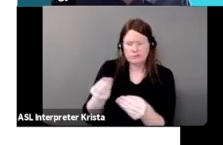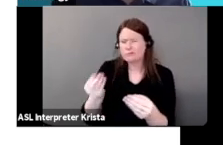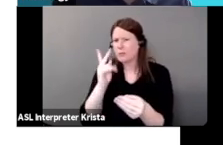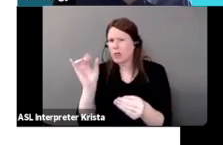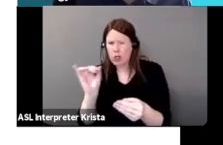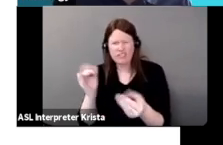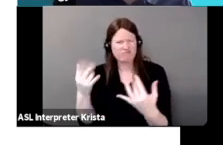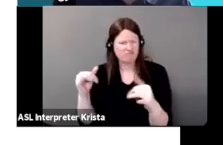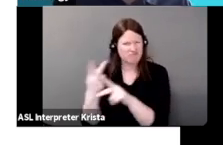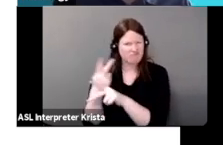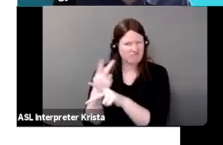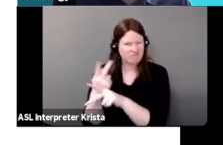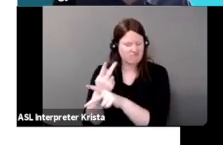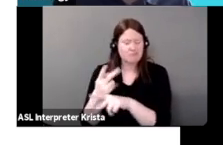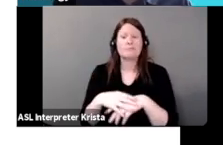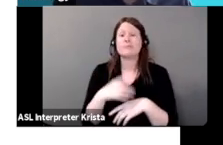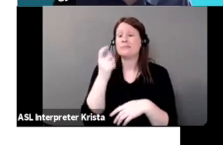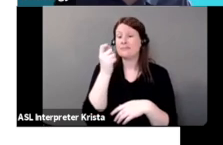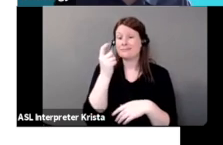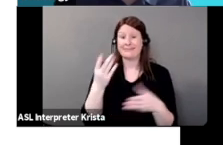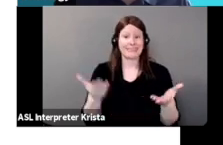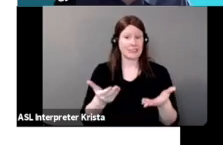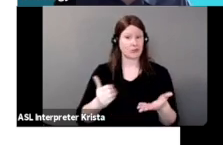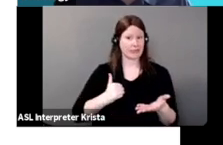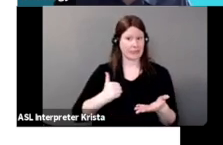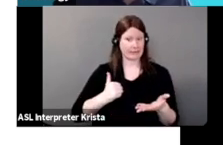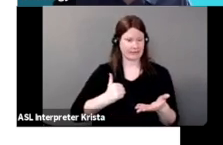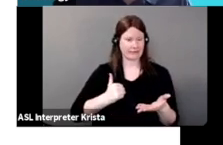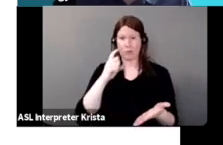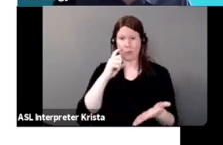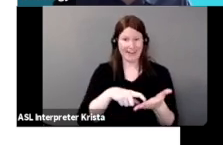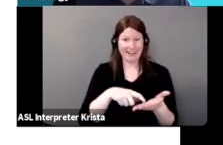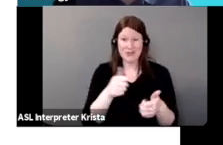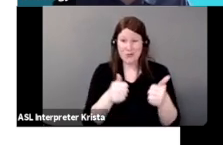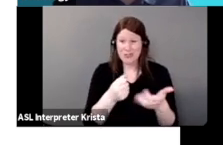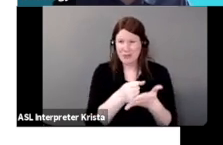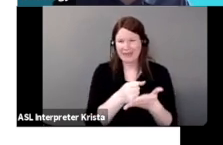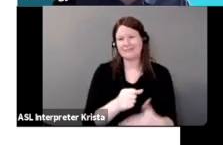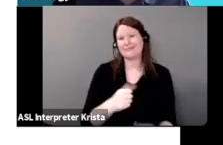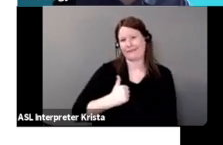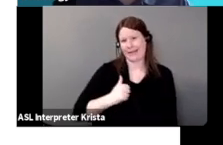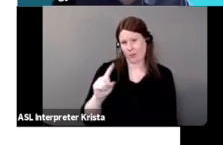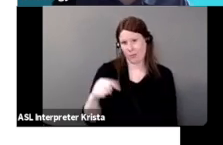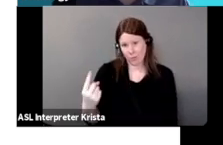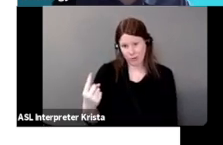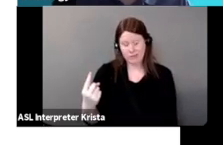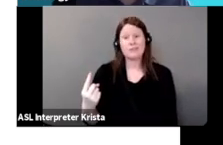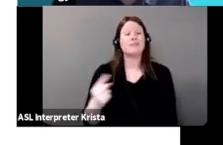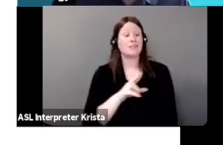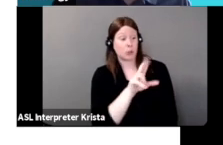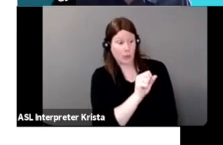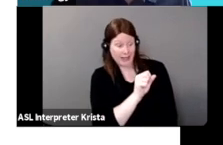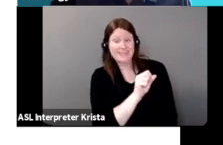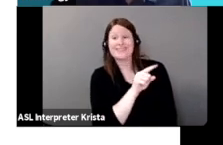But certainly Canada will only recognize Canadian patents. The US will only recognize American patents